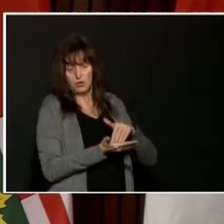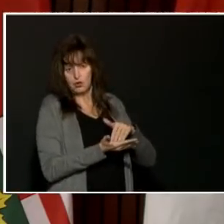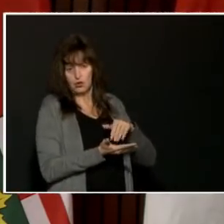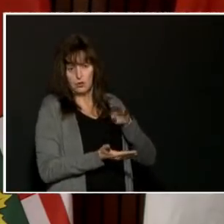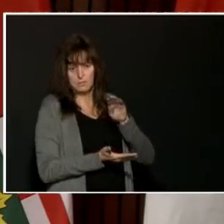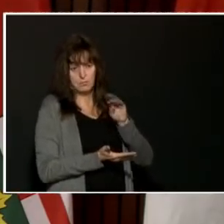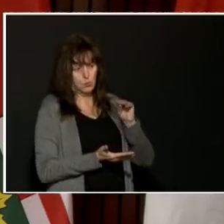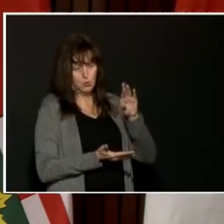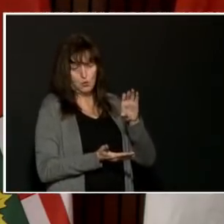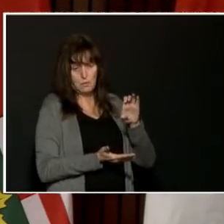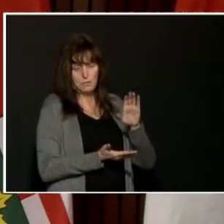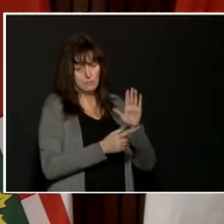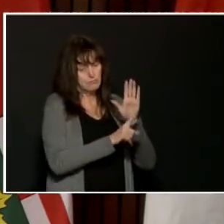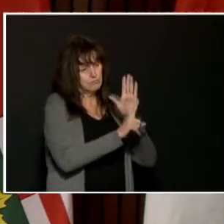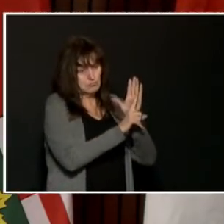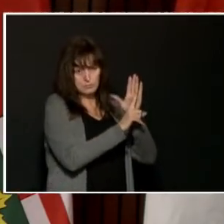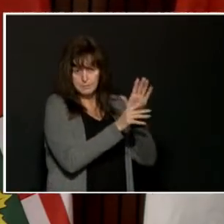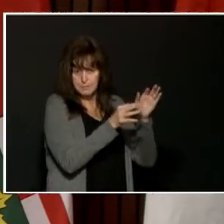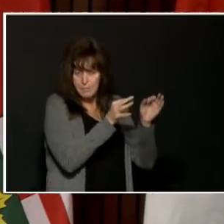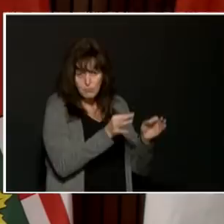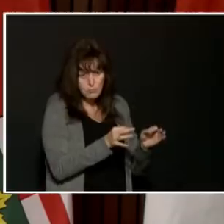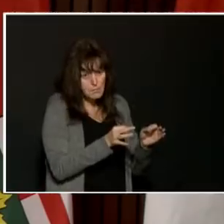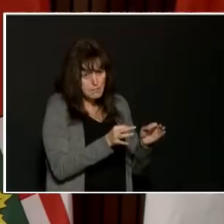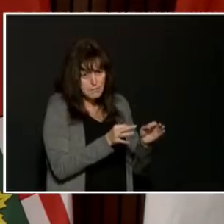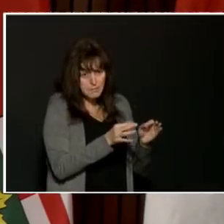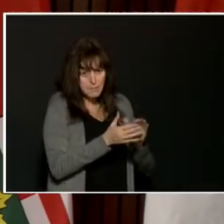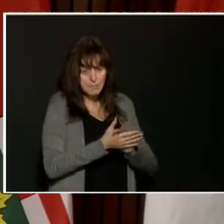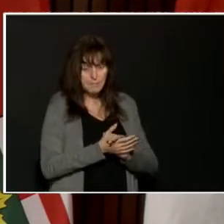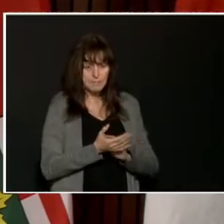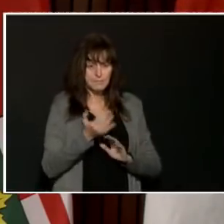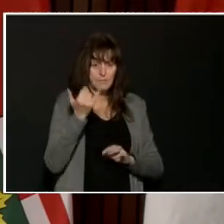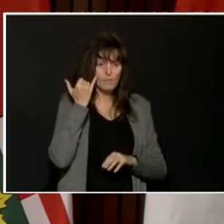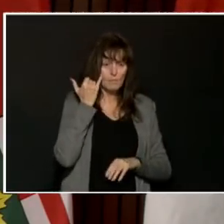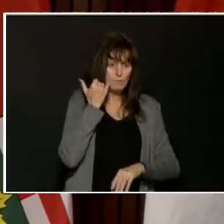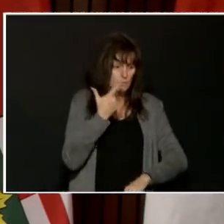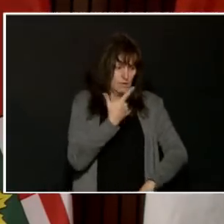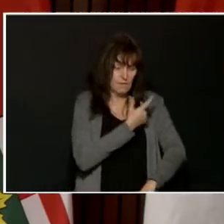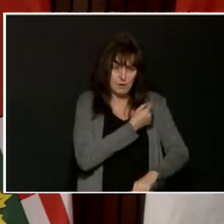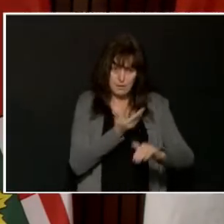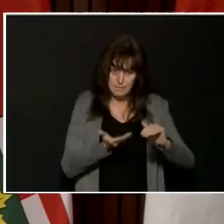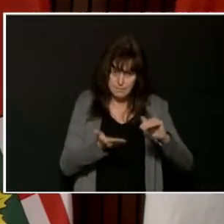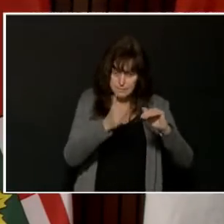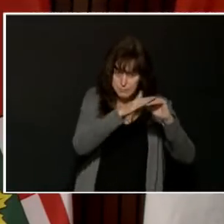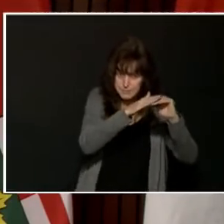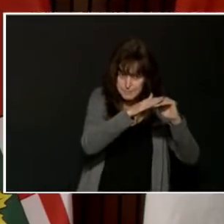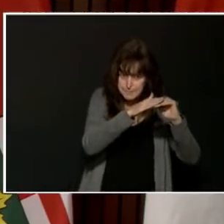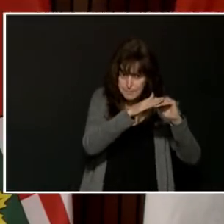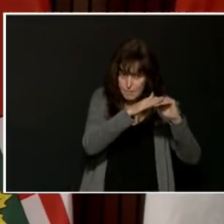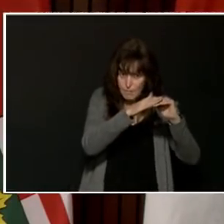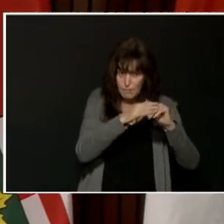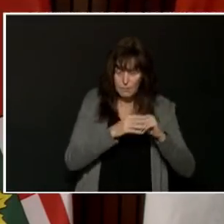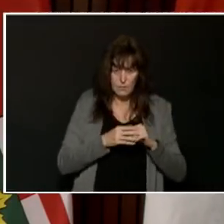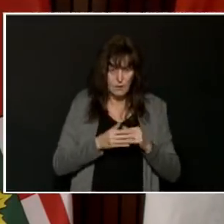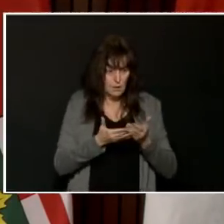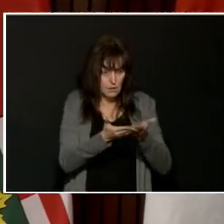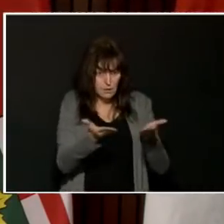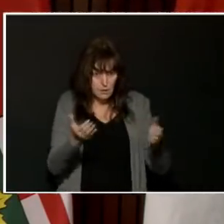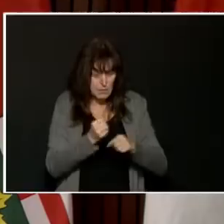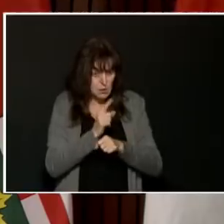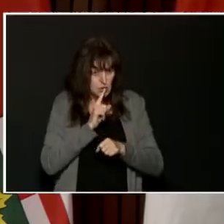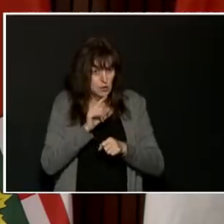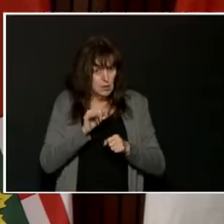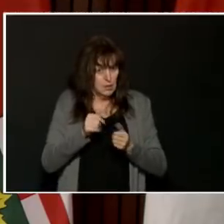If we're able to increase vaccination, if you're able to make sure that you're associating with people who are